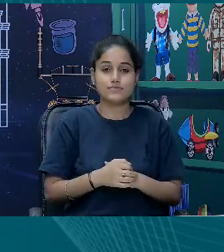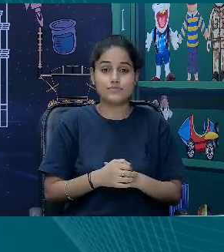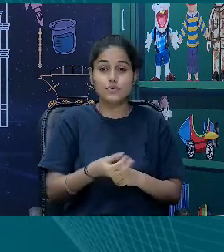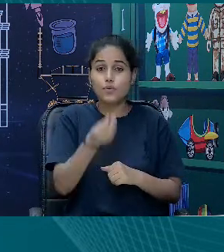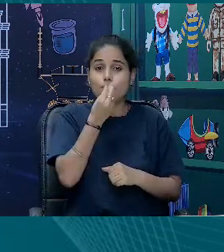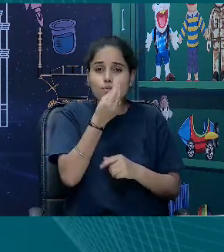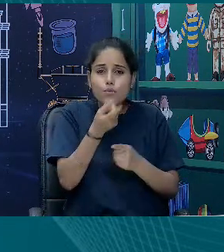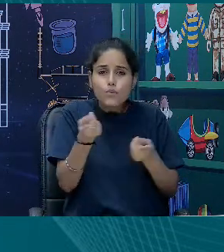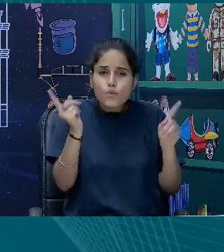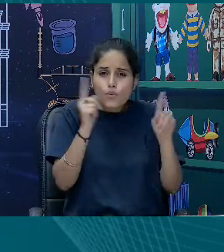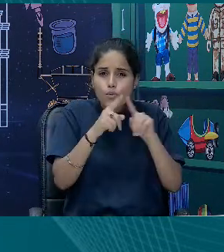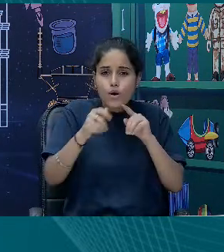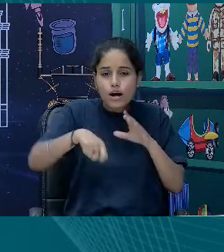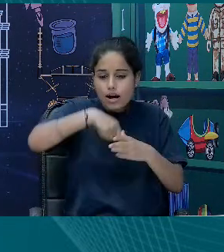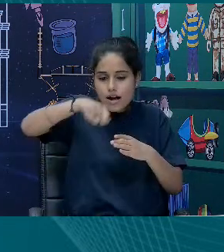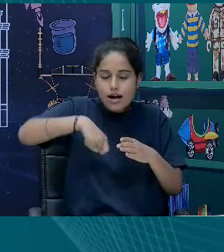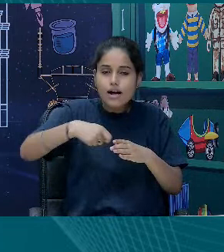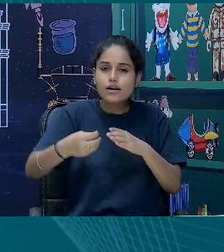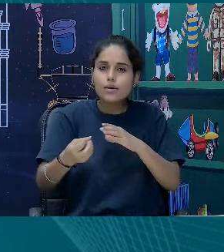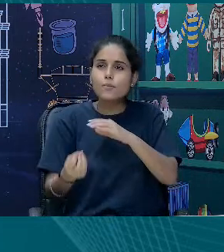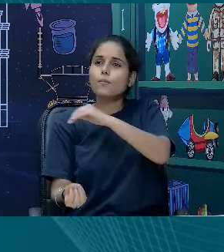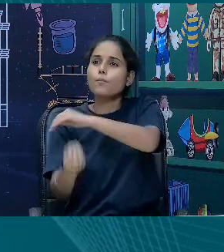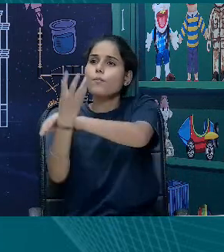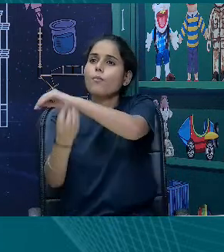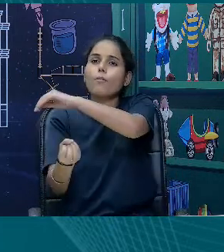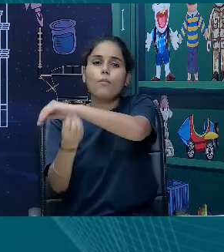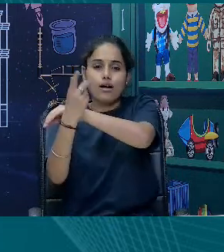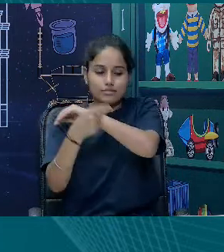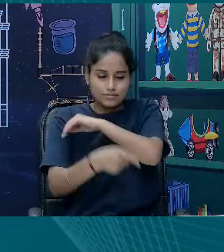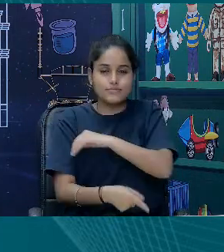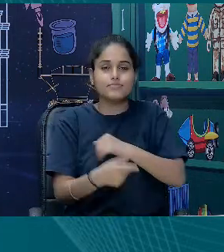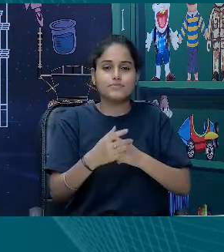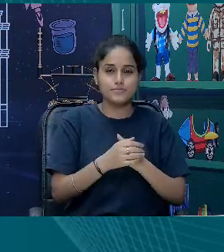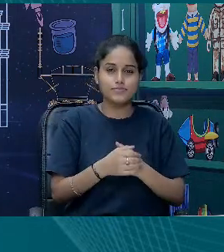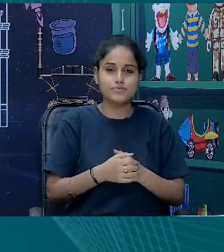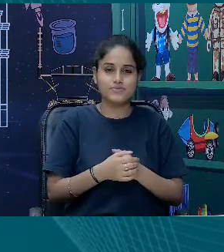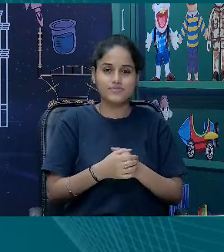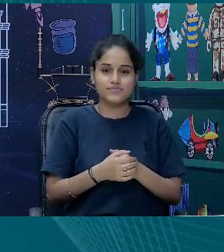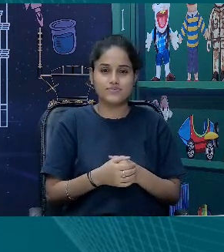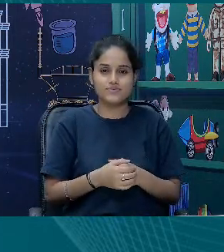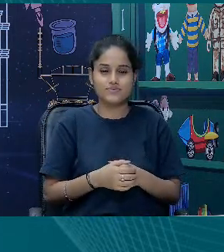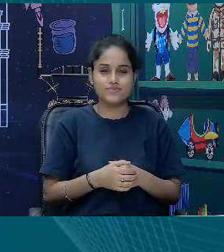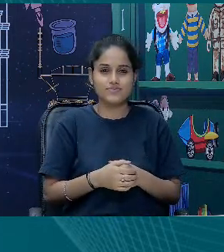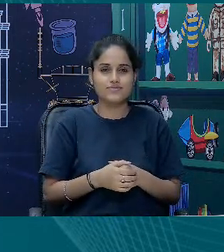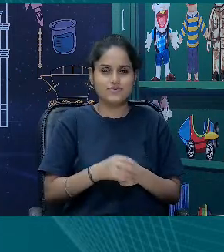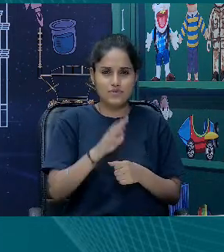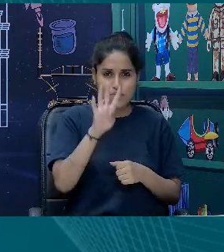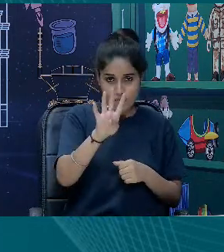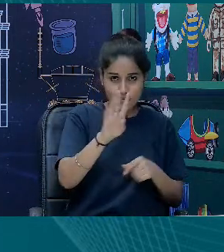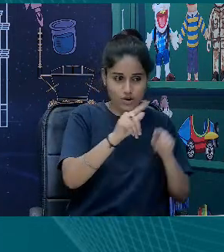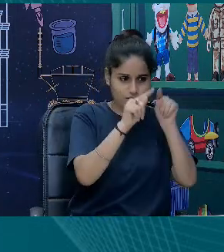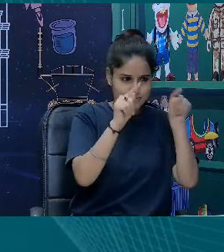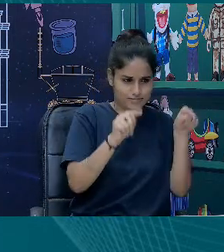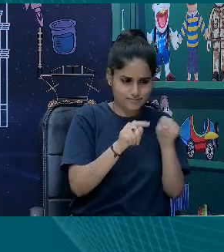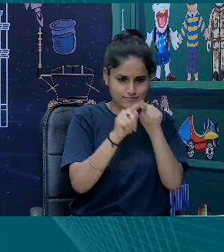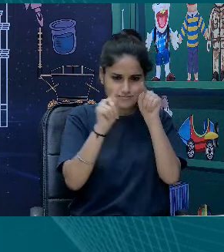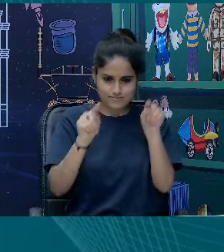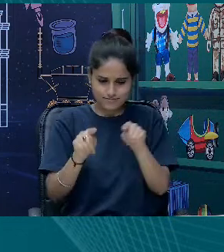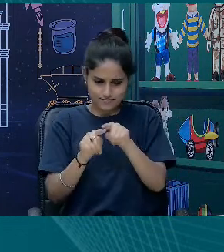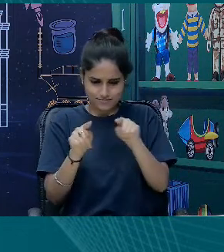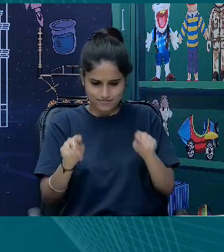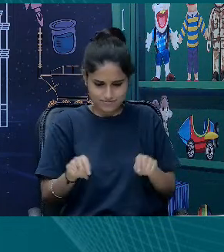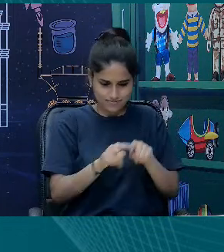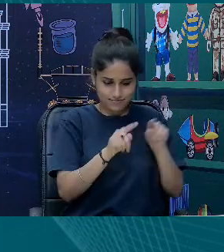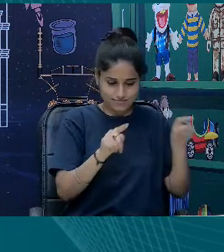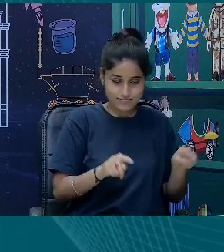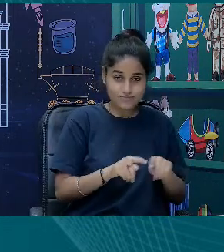painted white. Let's be little quick. 4 little chimneys painted white. 4 little chimneys.